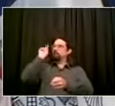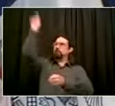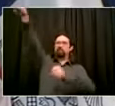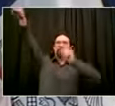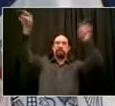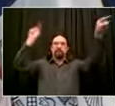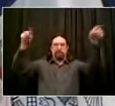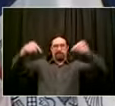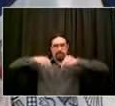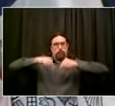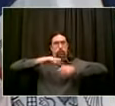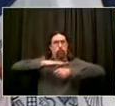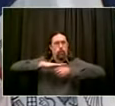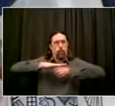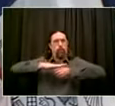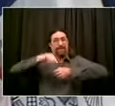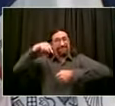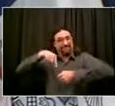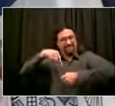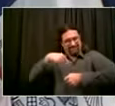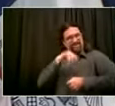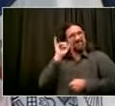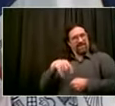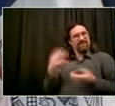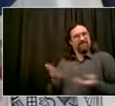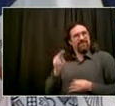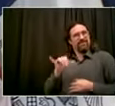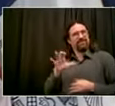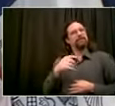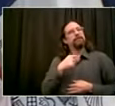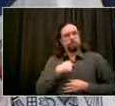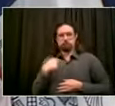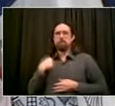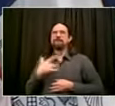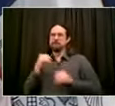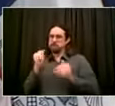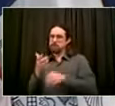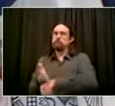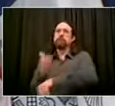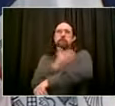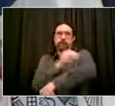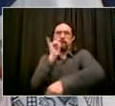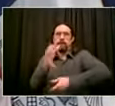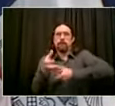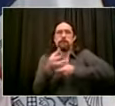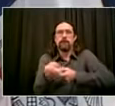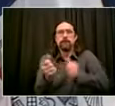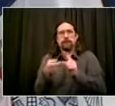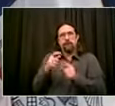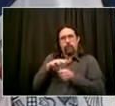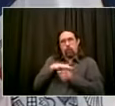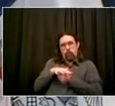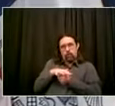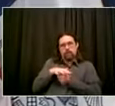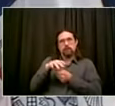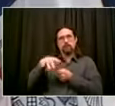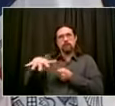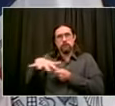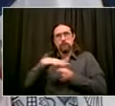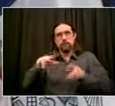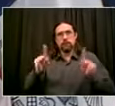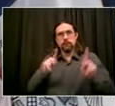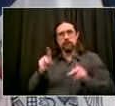tragic decisions in recent memory in the history of this city. And it still hasn't been examined enough, but it's an exact example of why